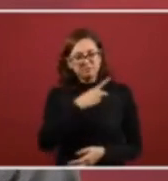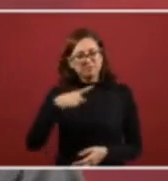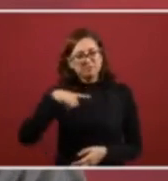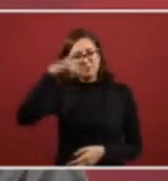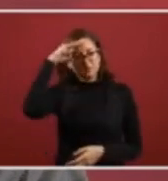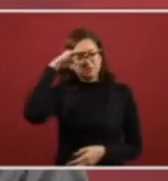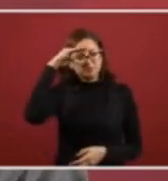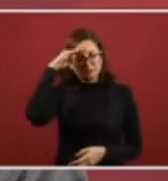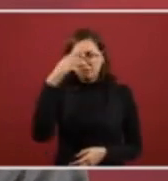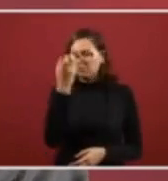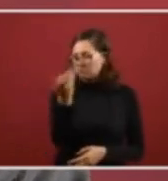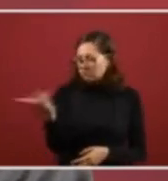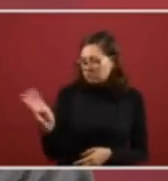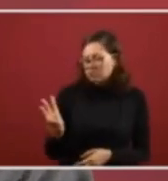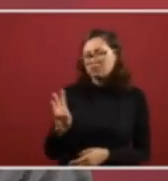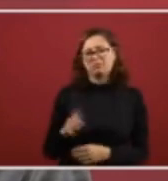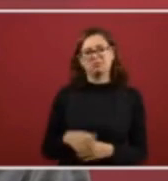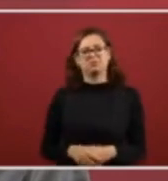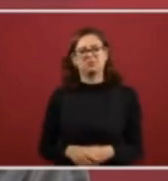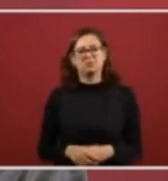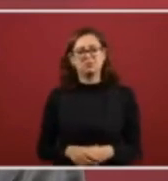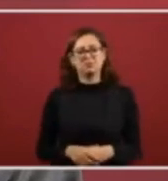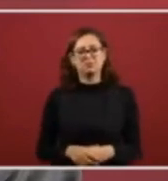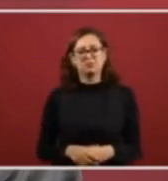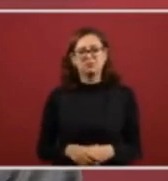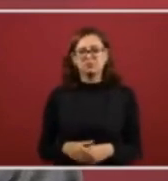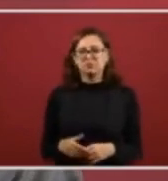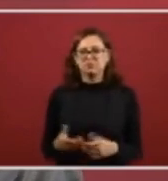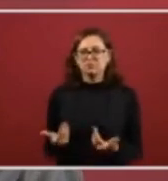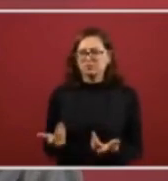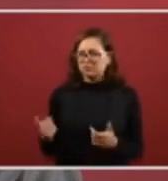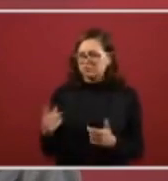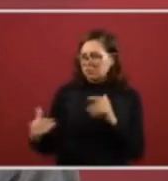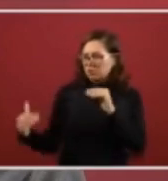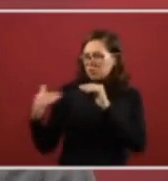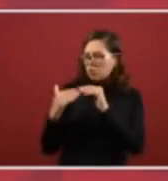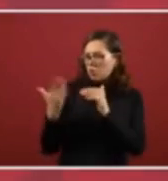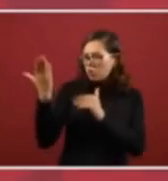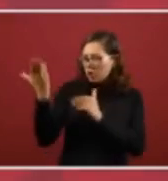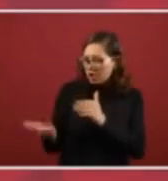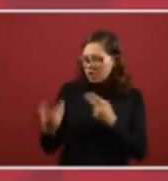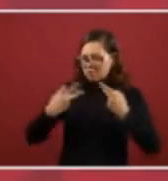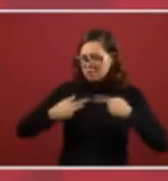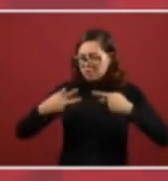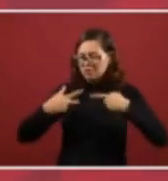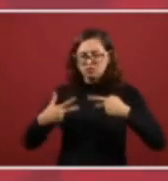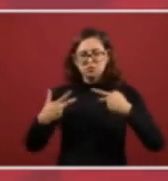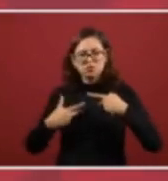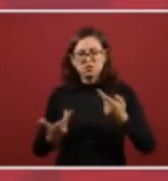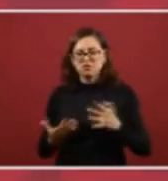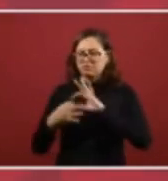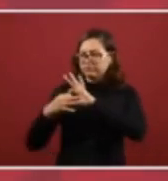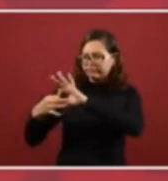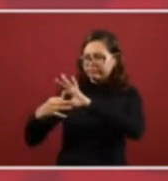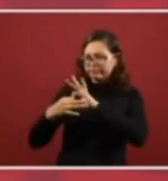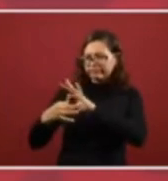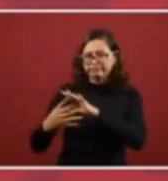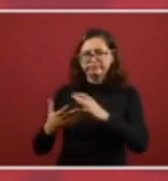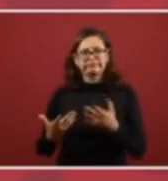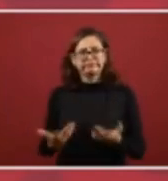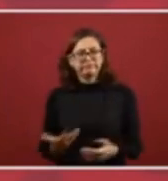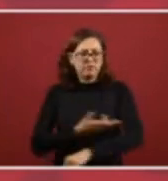demás, que piensen en el prójimo, que piensen en sus cercanos, and think about your neighbor,